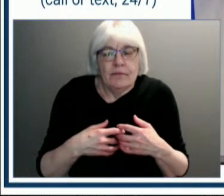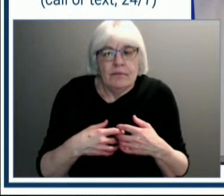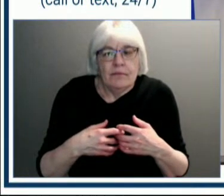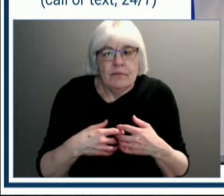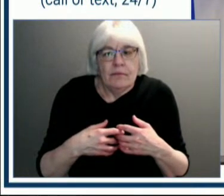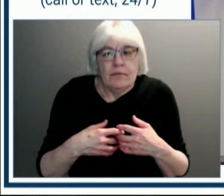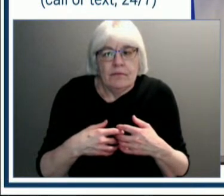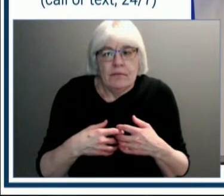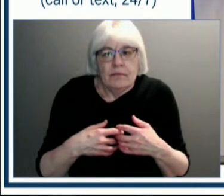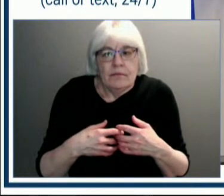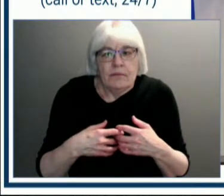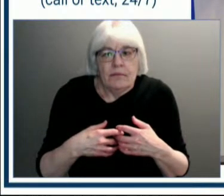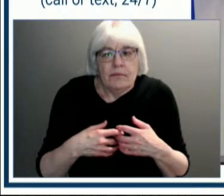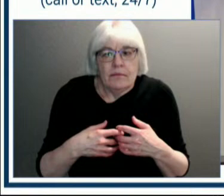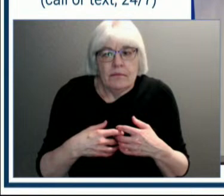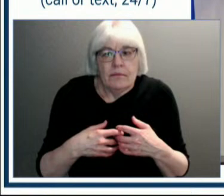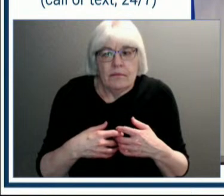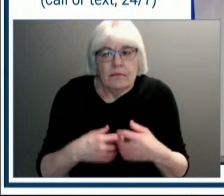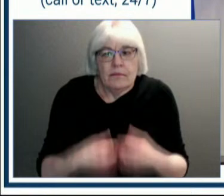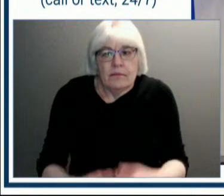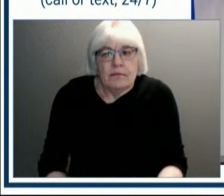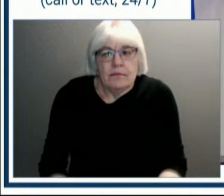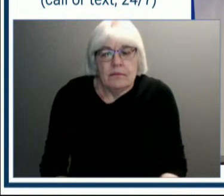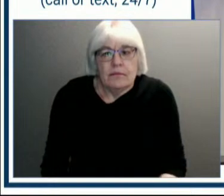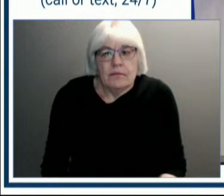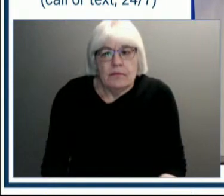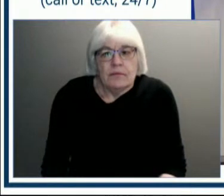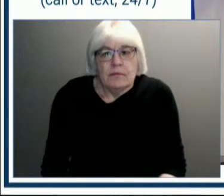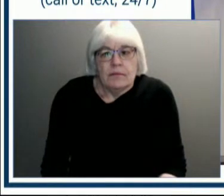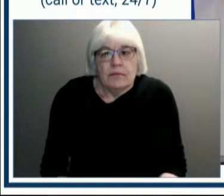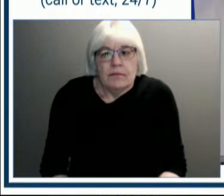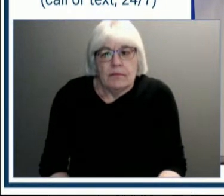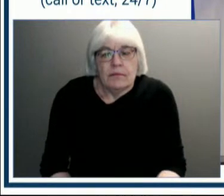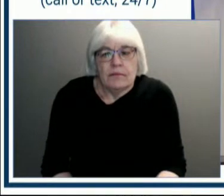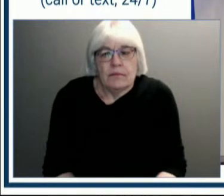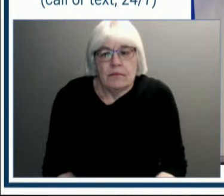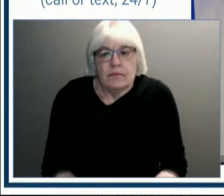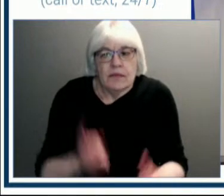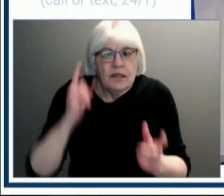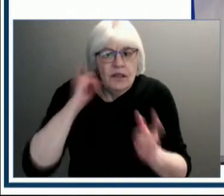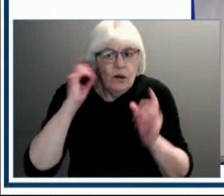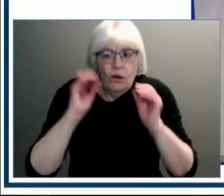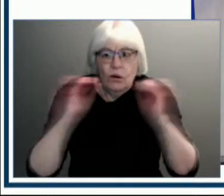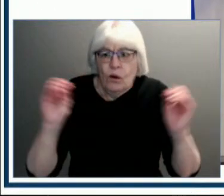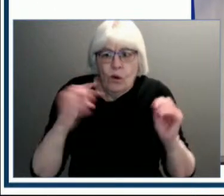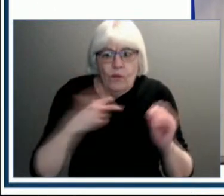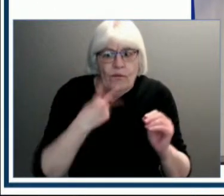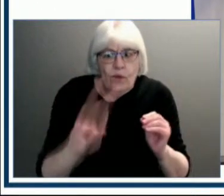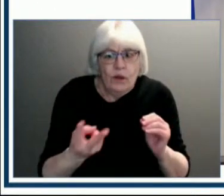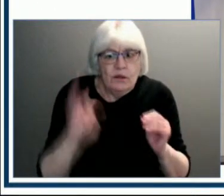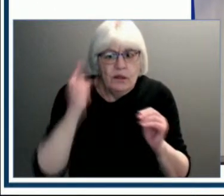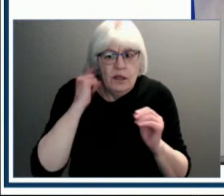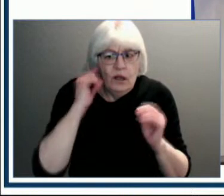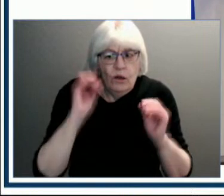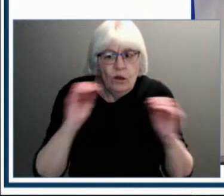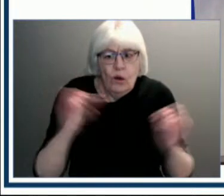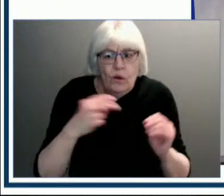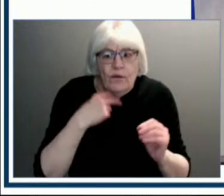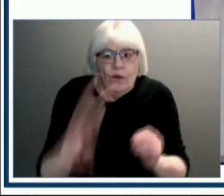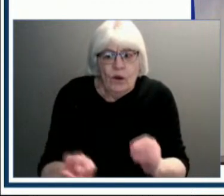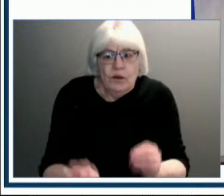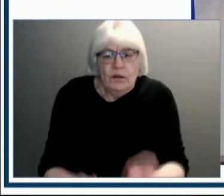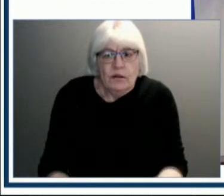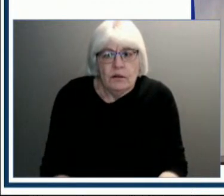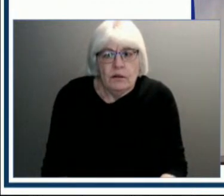And the reality for many children is that school is where they get food. It's heartbreaking, and it's a terrible reflection on